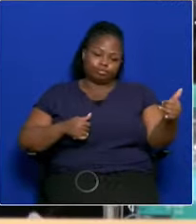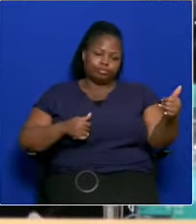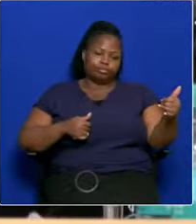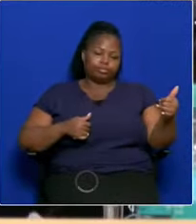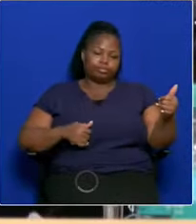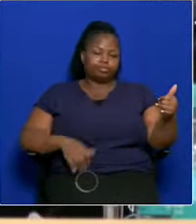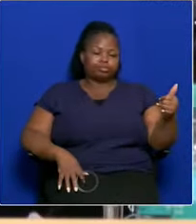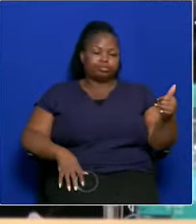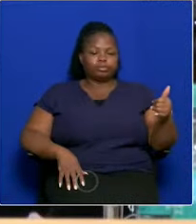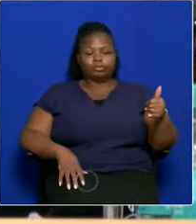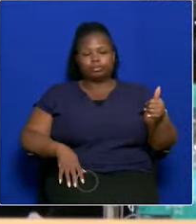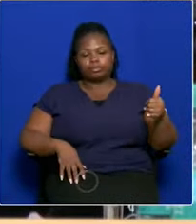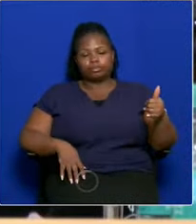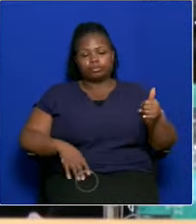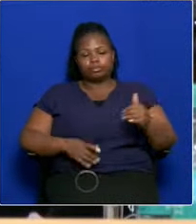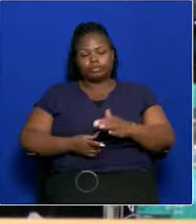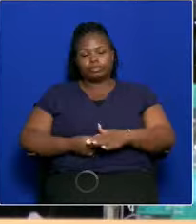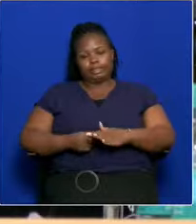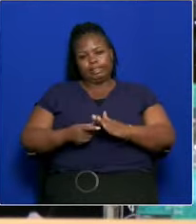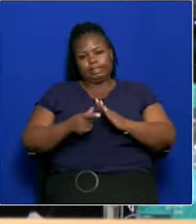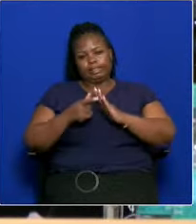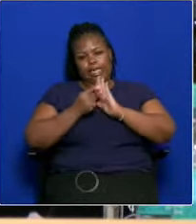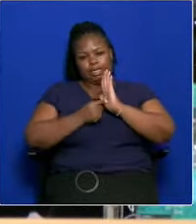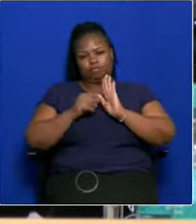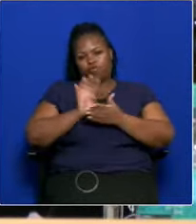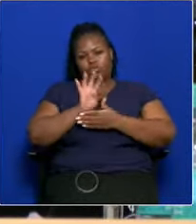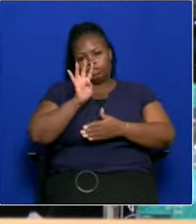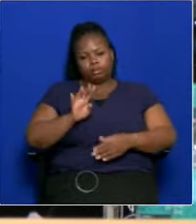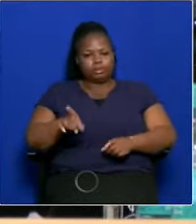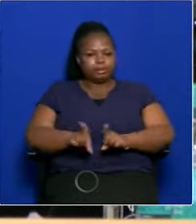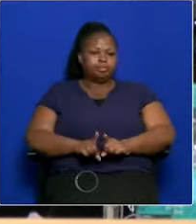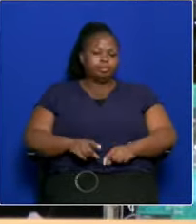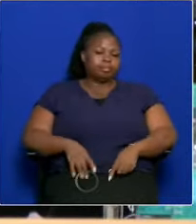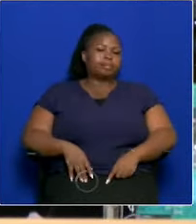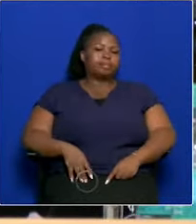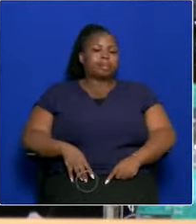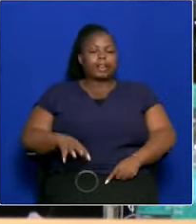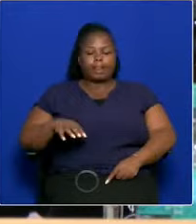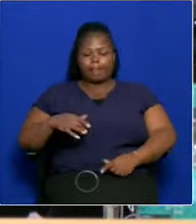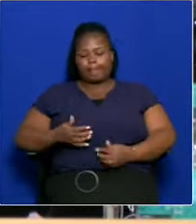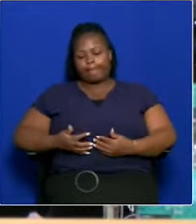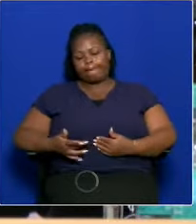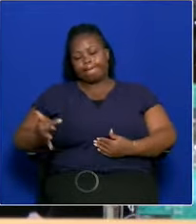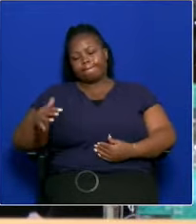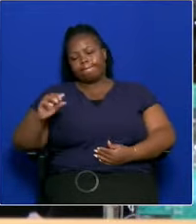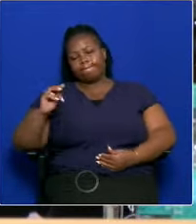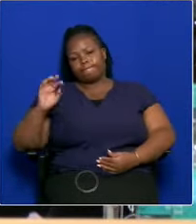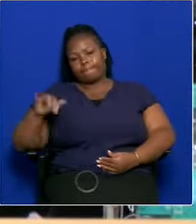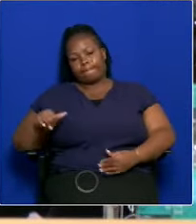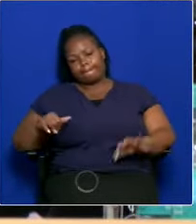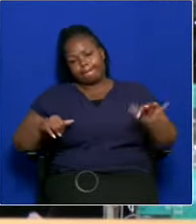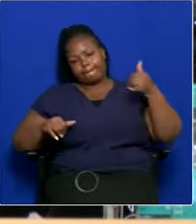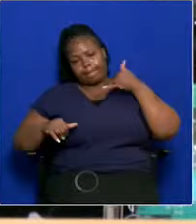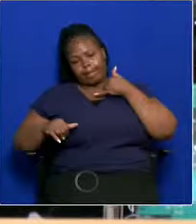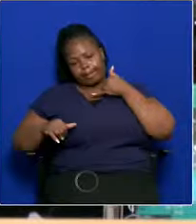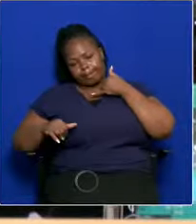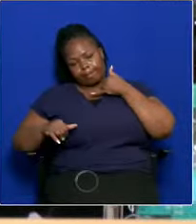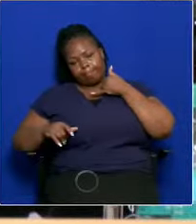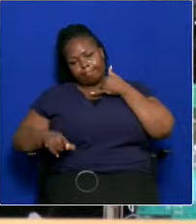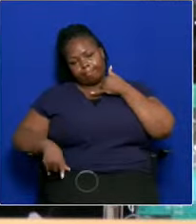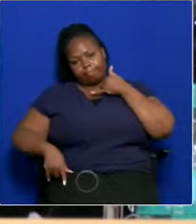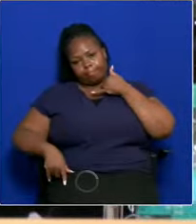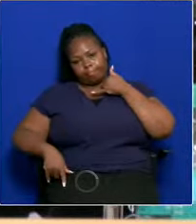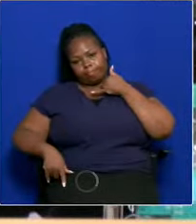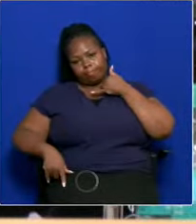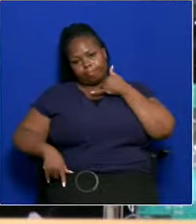14th. And then in May, he calls you on the 2nd. And then